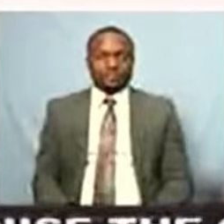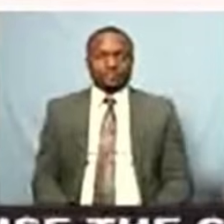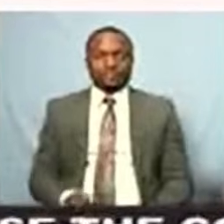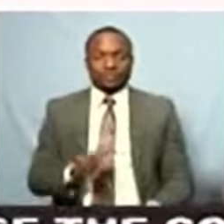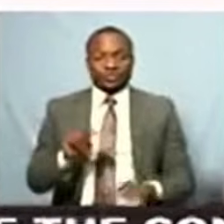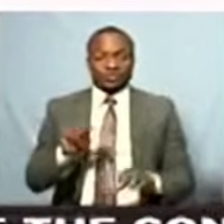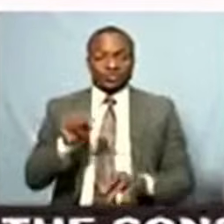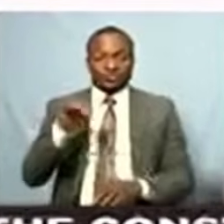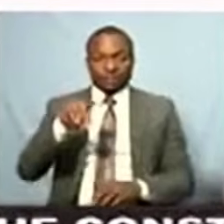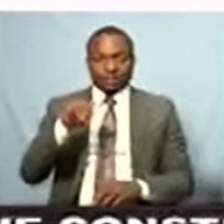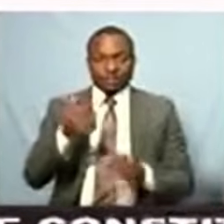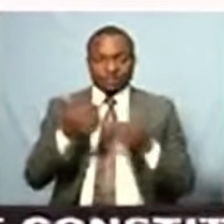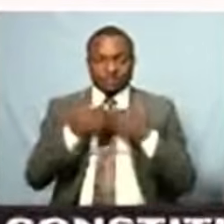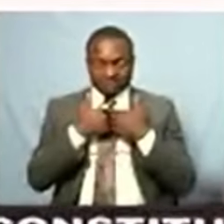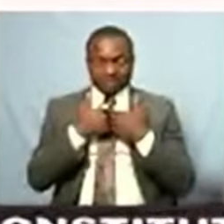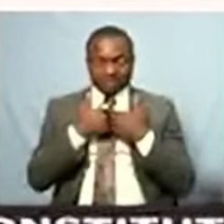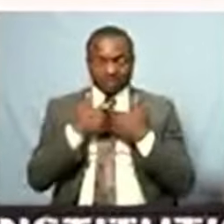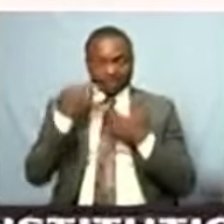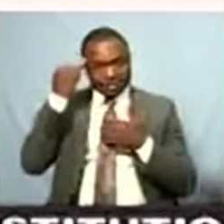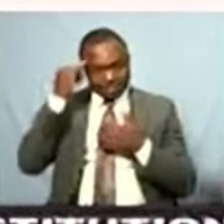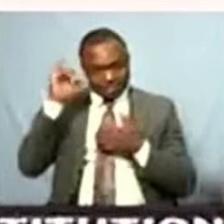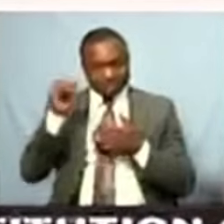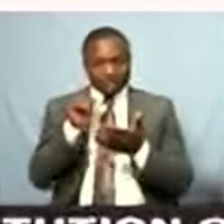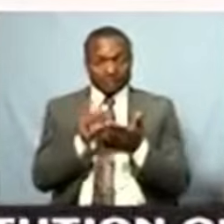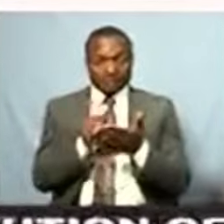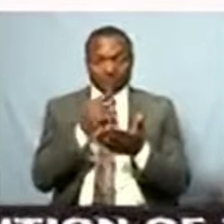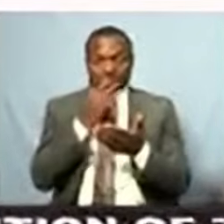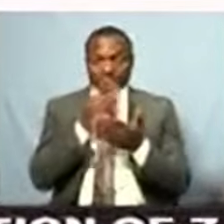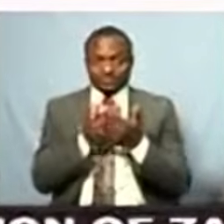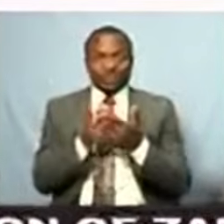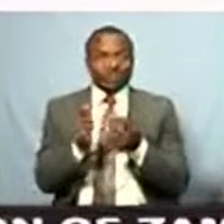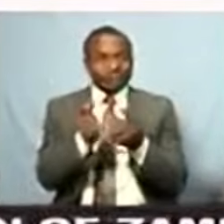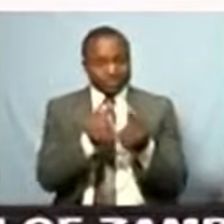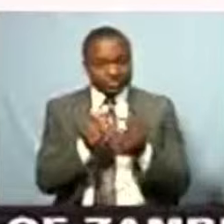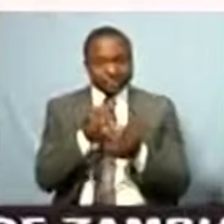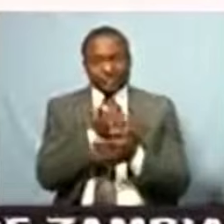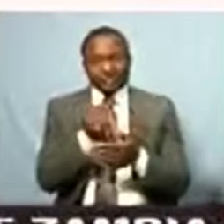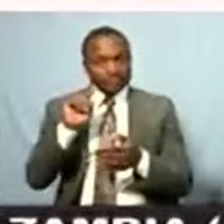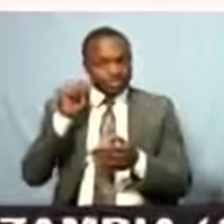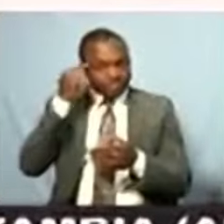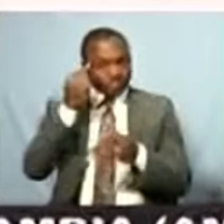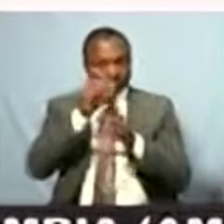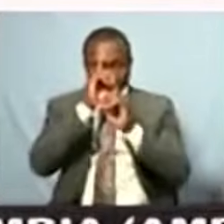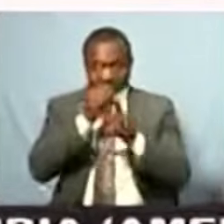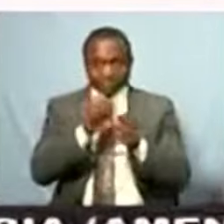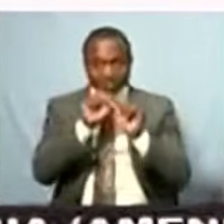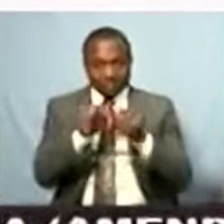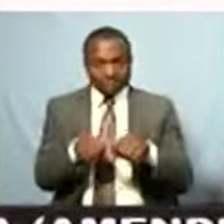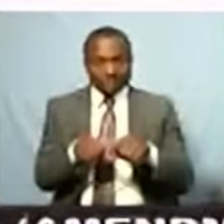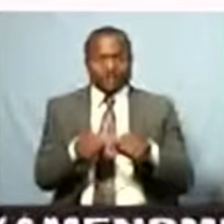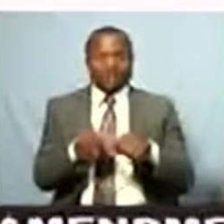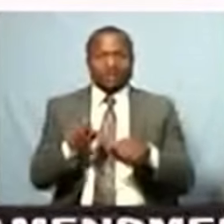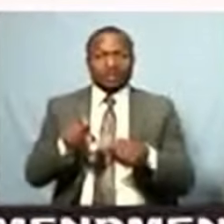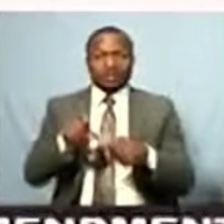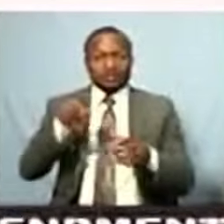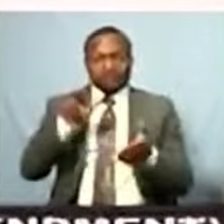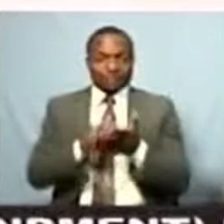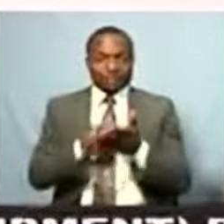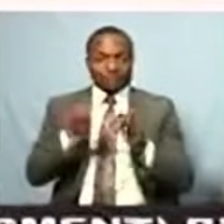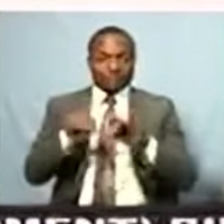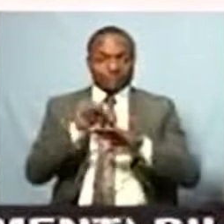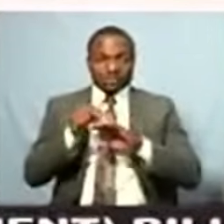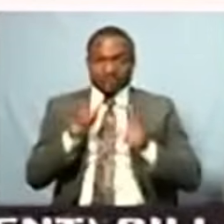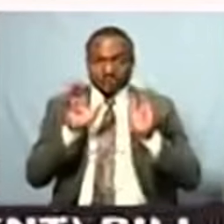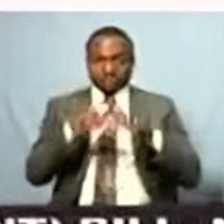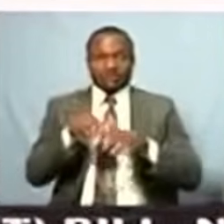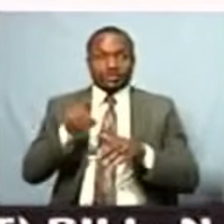NIPA is of a view that this is so in that in the stated circumstances, certain government decisions may need the approval of the National Assembly. Hence,